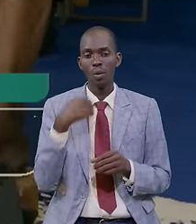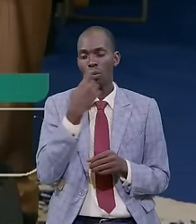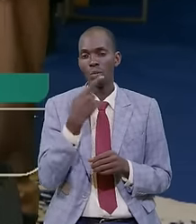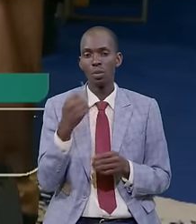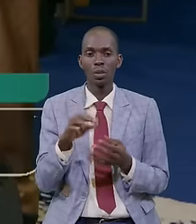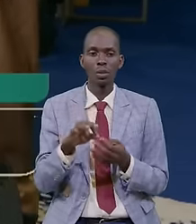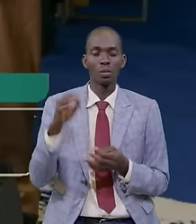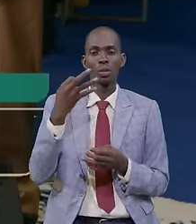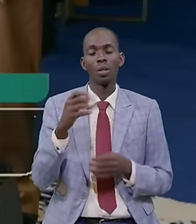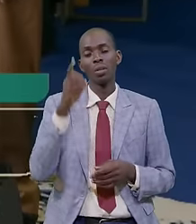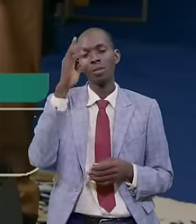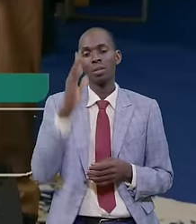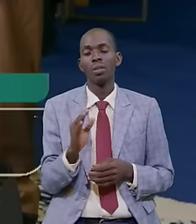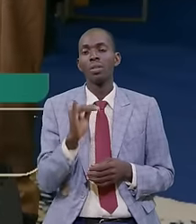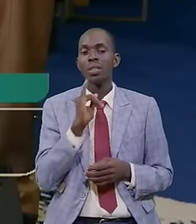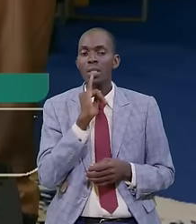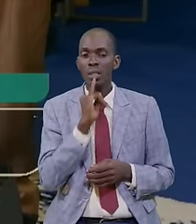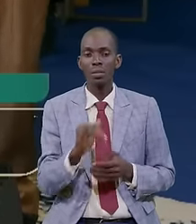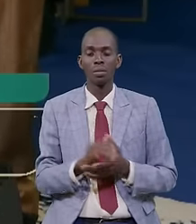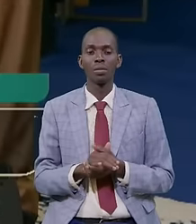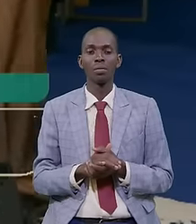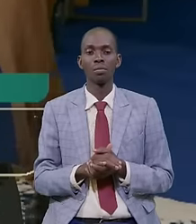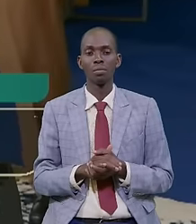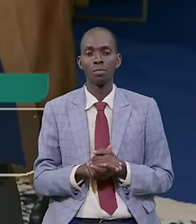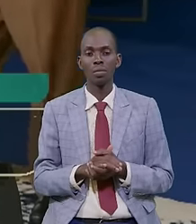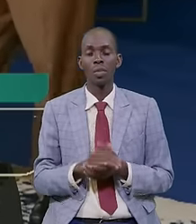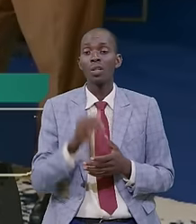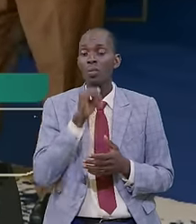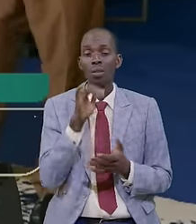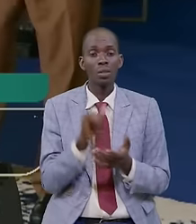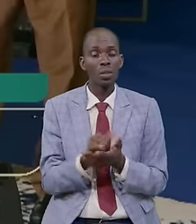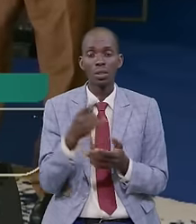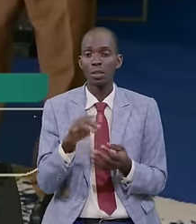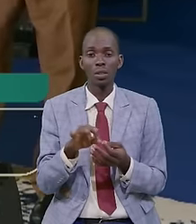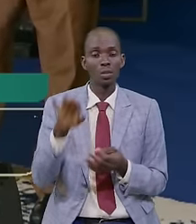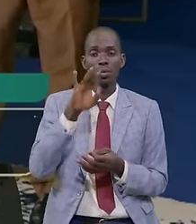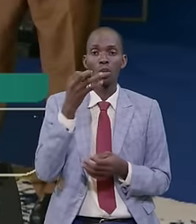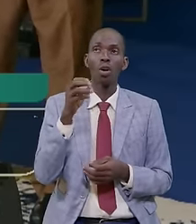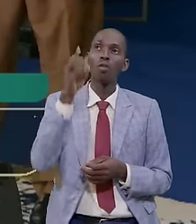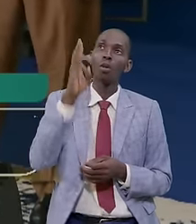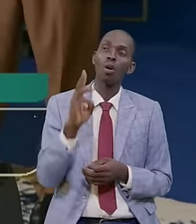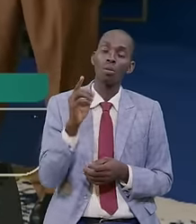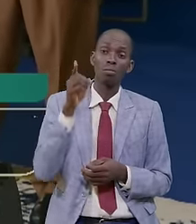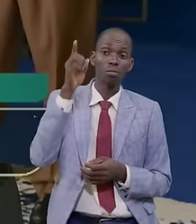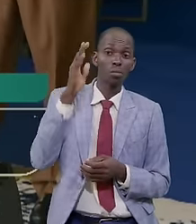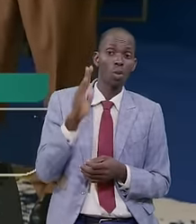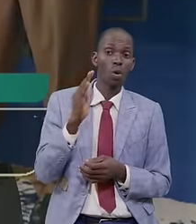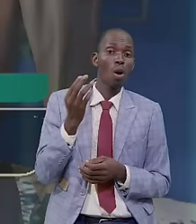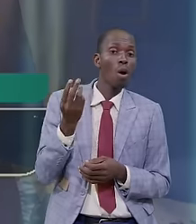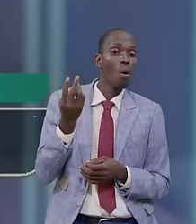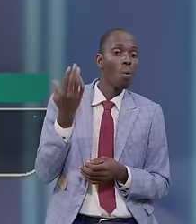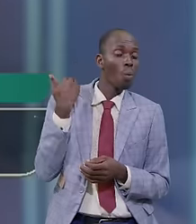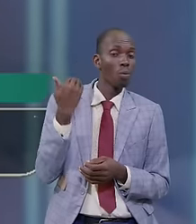of God is? Not that the Spirit of God was in the past when he